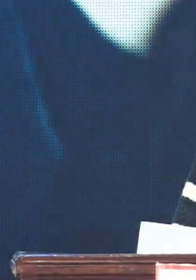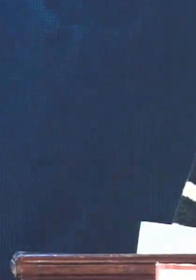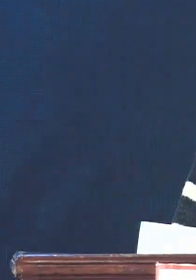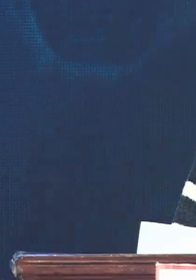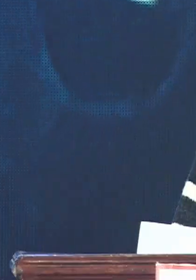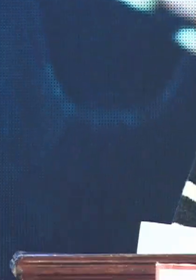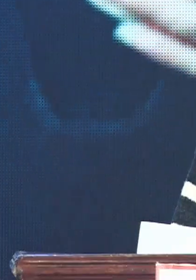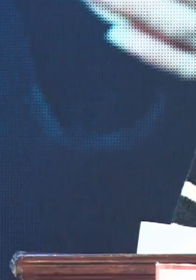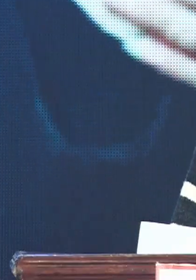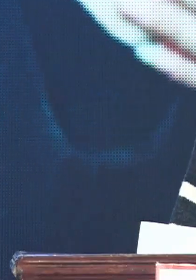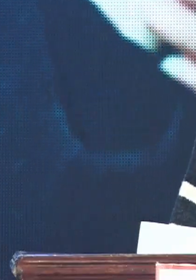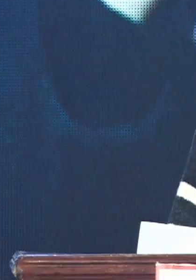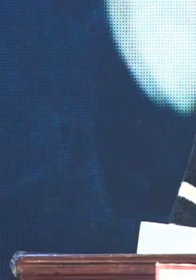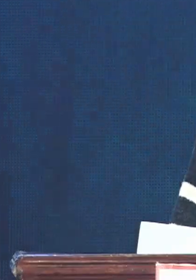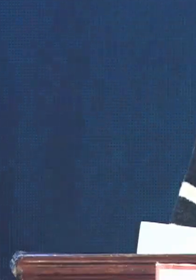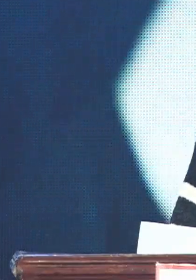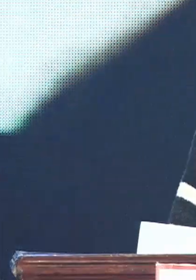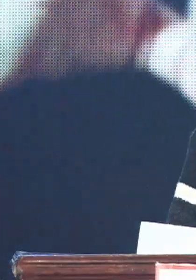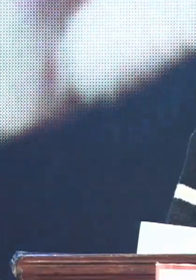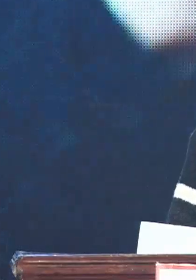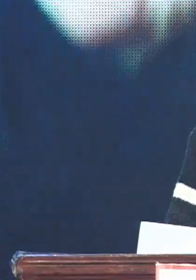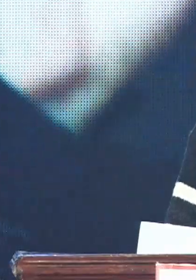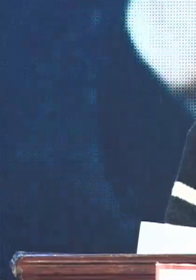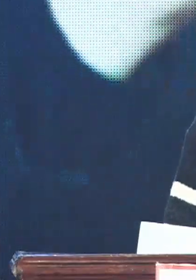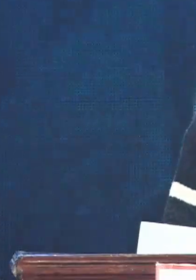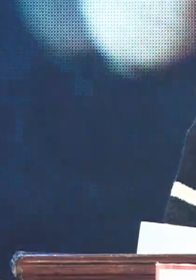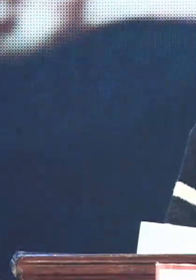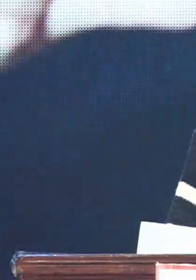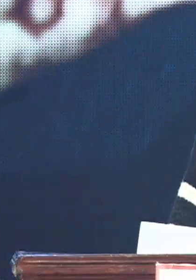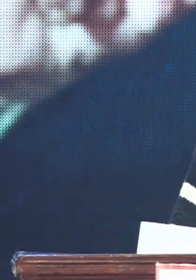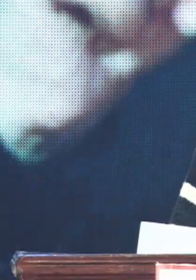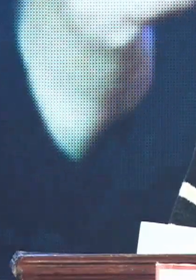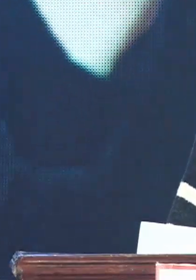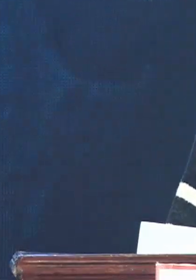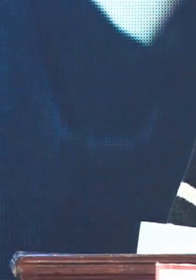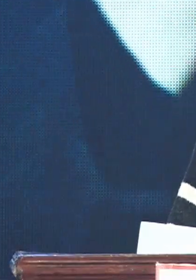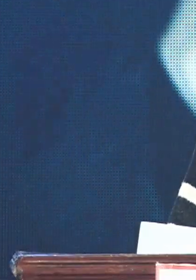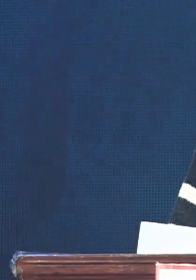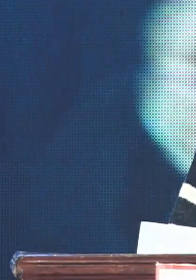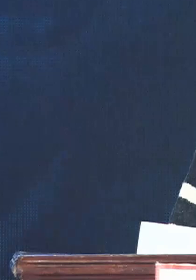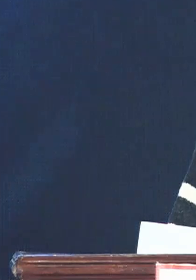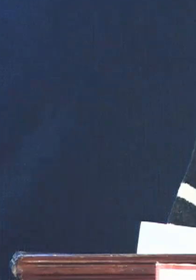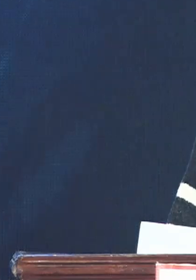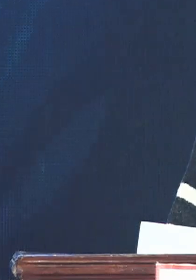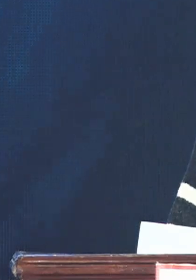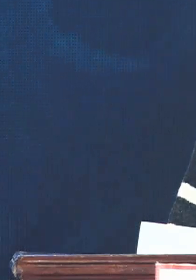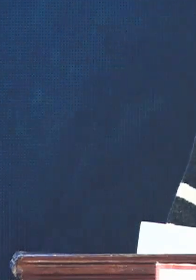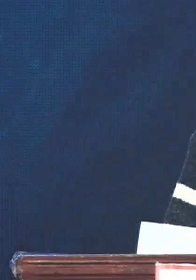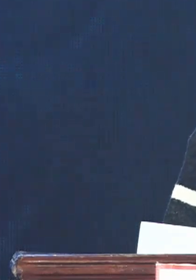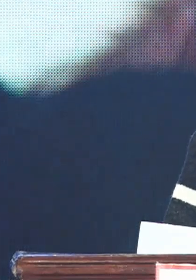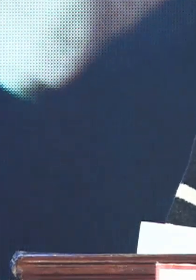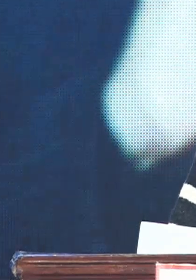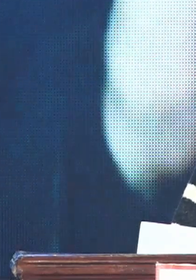has shaped women's experience women's experience of menstruation in India. Next, I invite